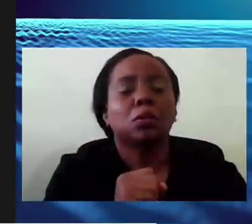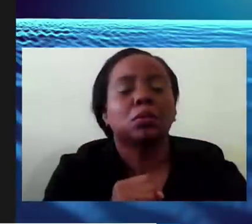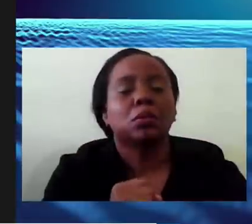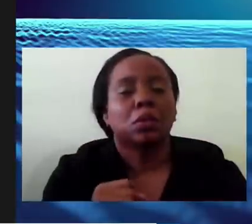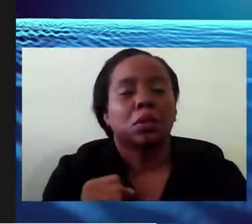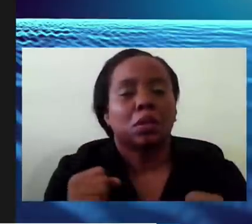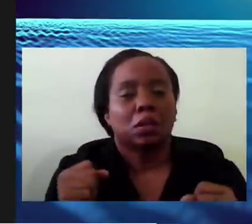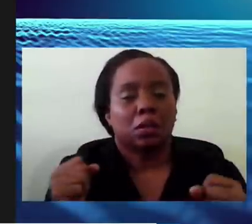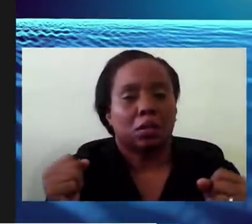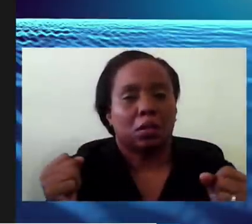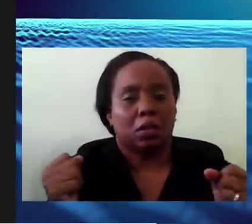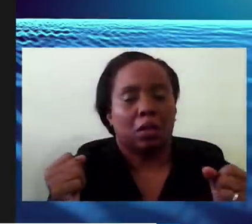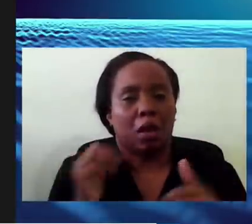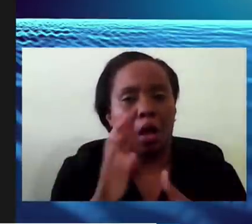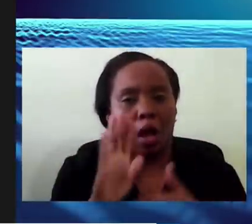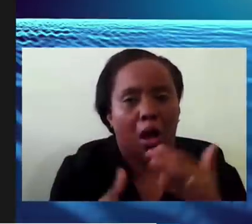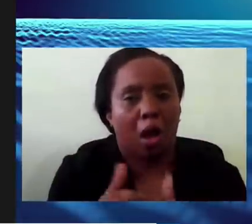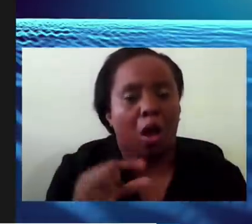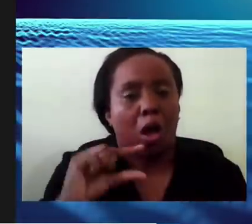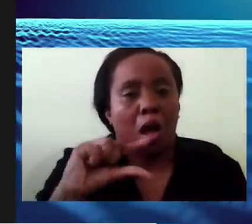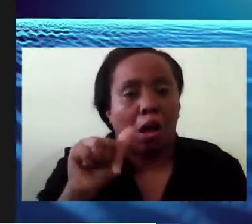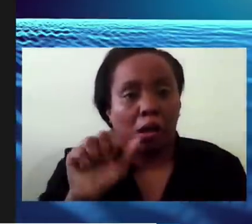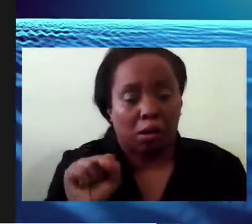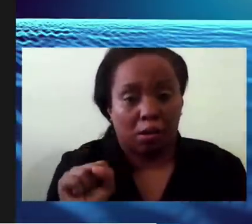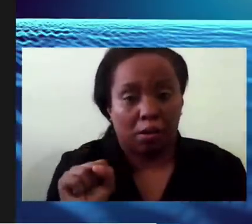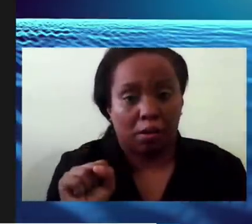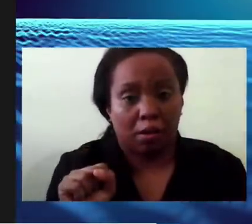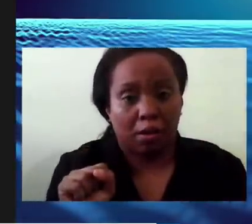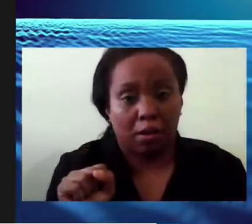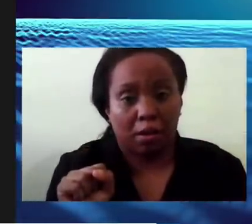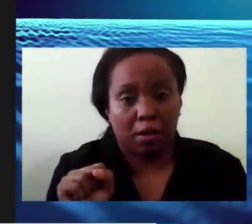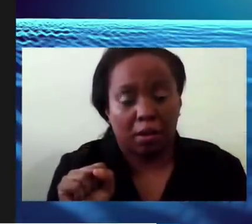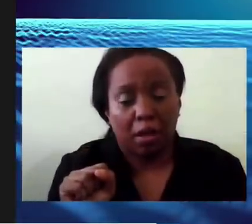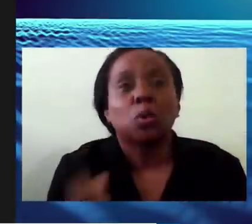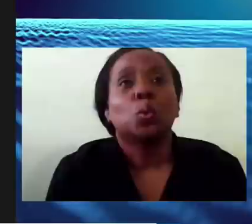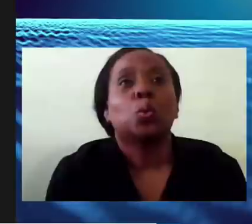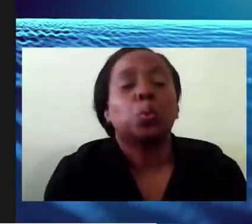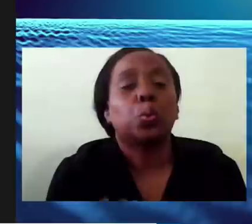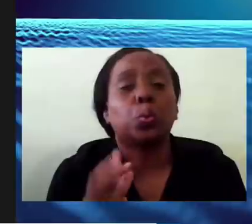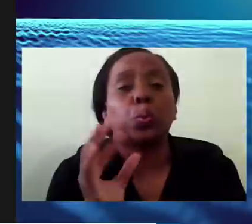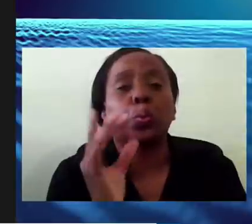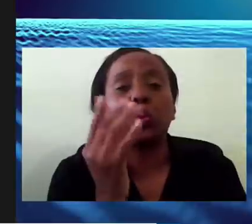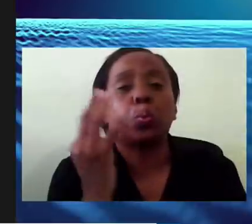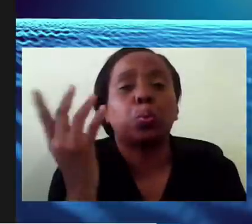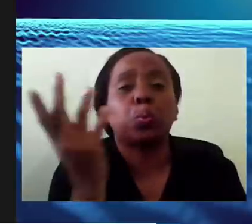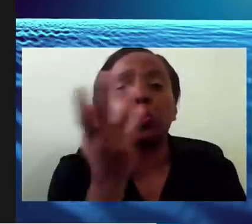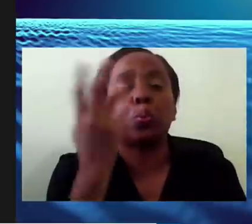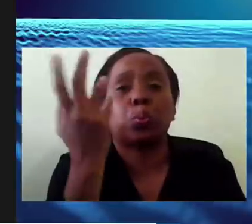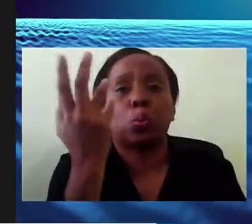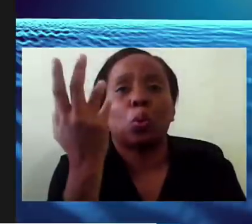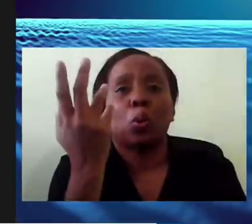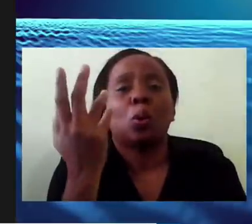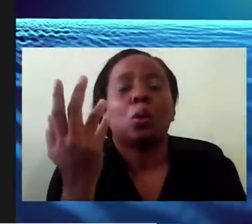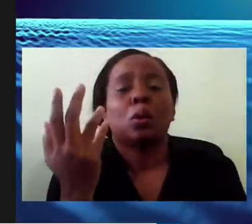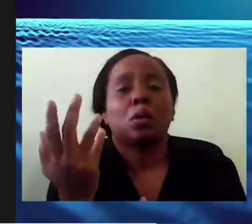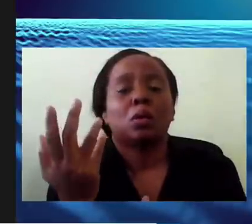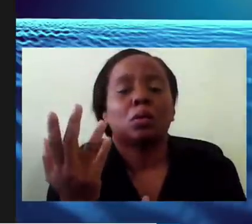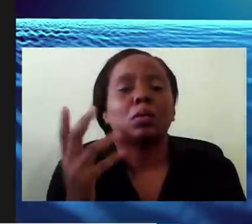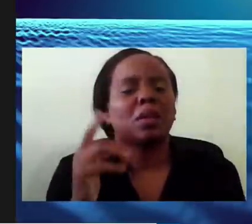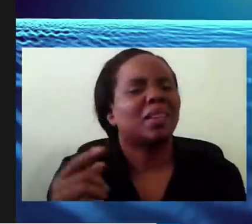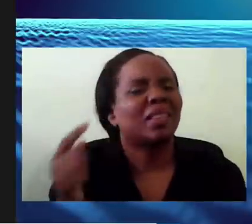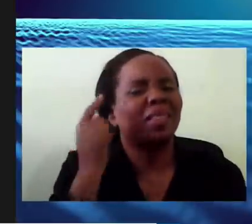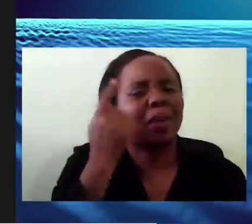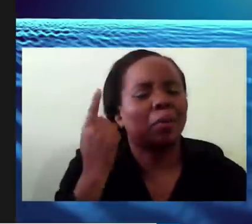such magma gas is comes out of the surface, we have that deflation. So think of the volcano as that